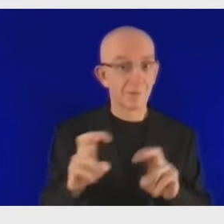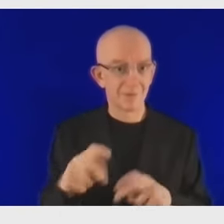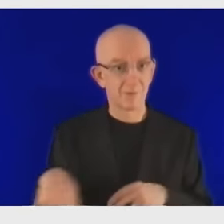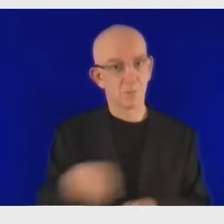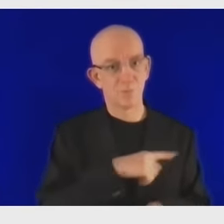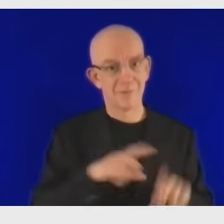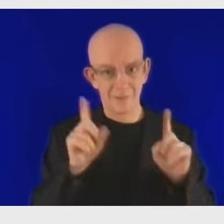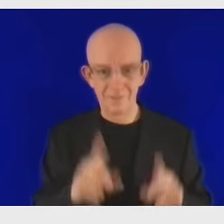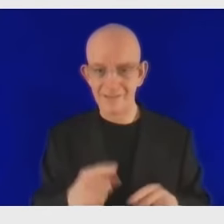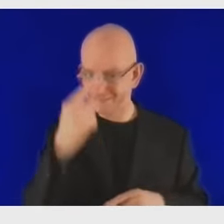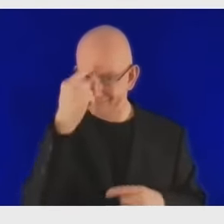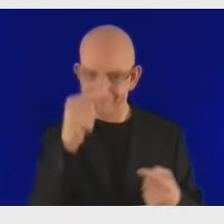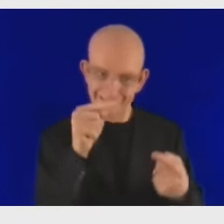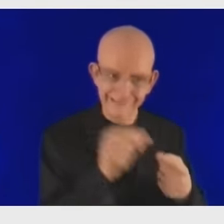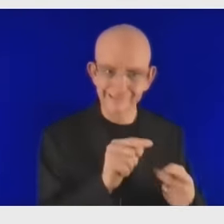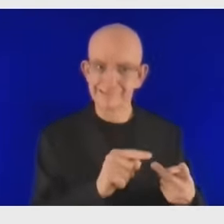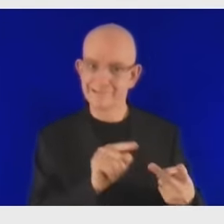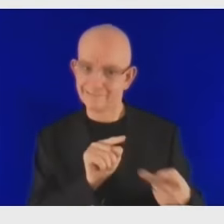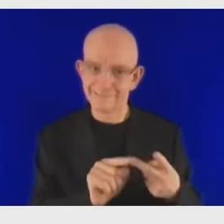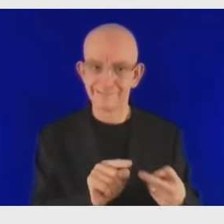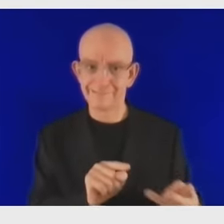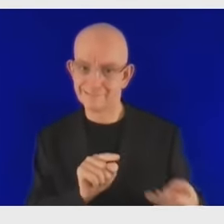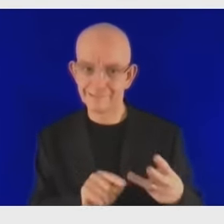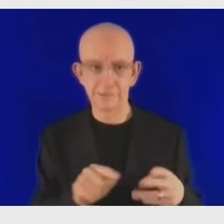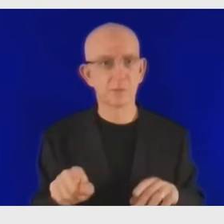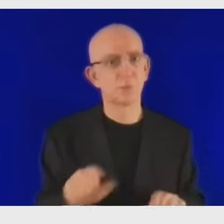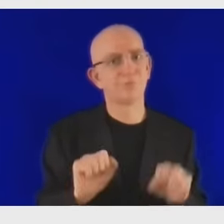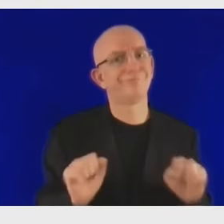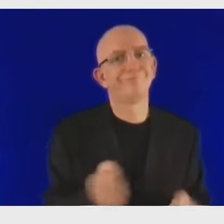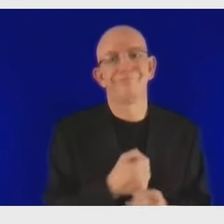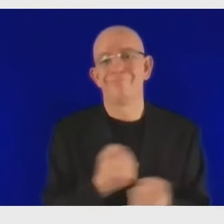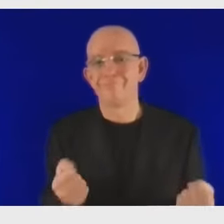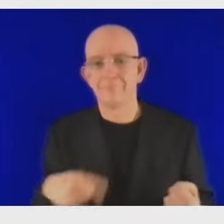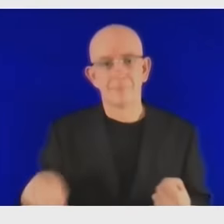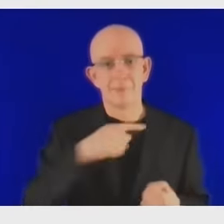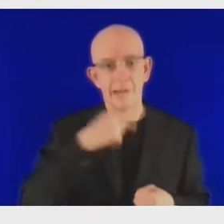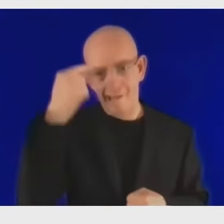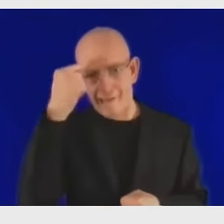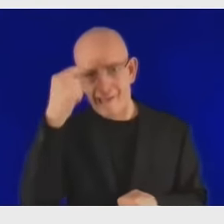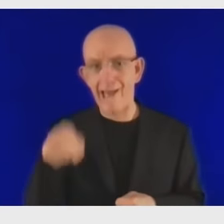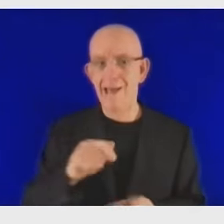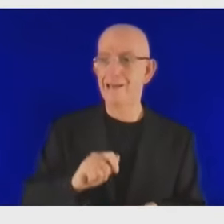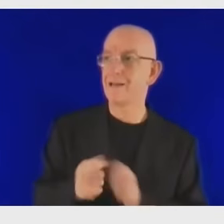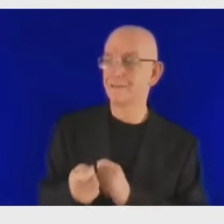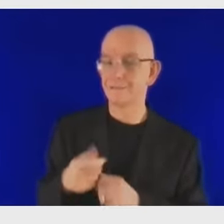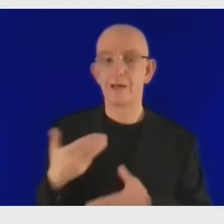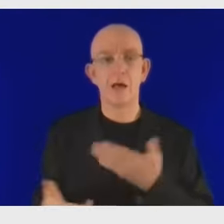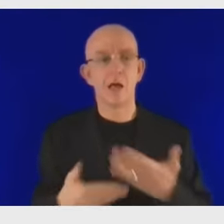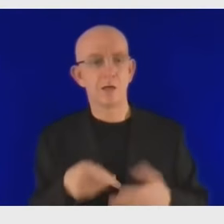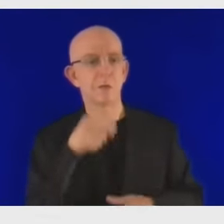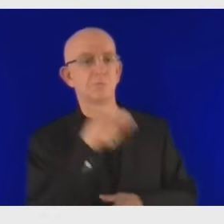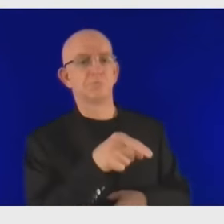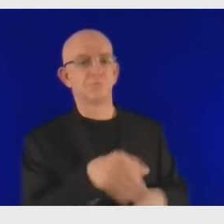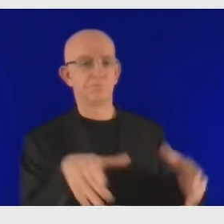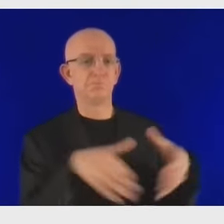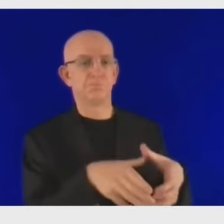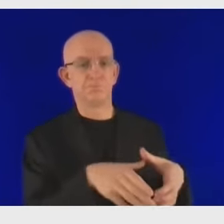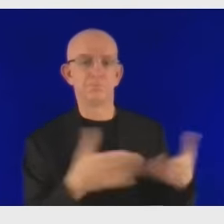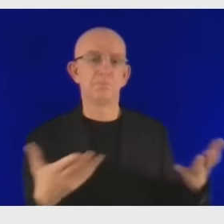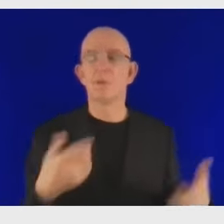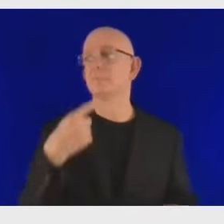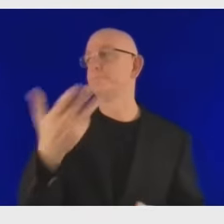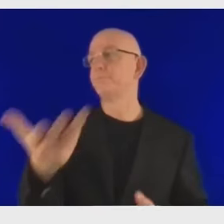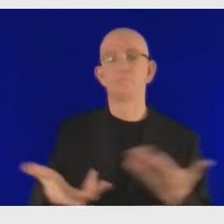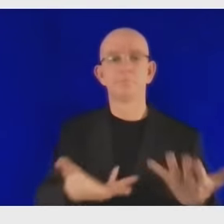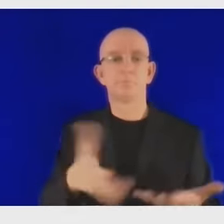and do the same. And that also happens with Europe. And I would say even in the same country, you can't talk about the same